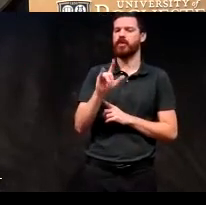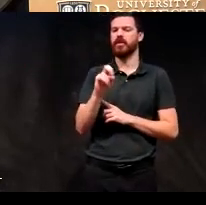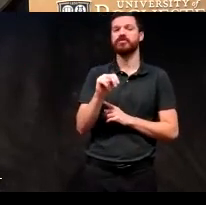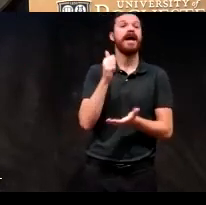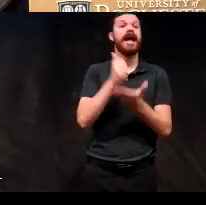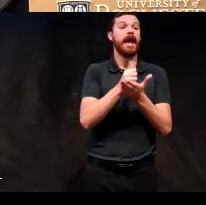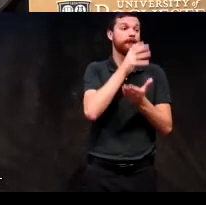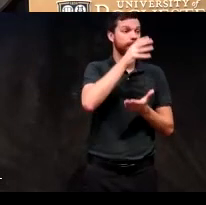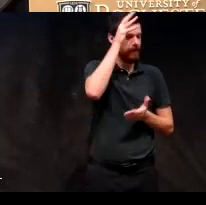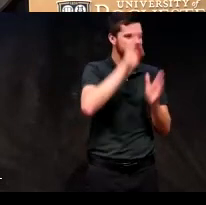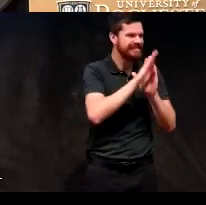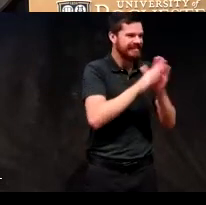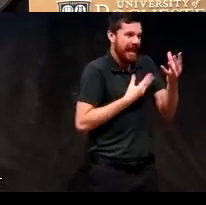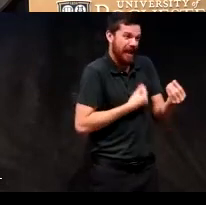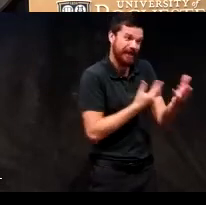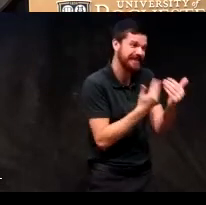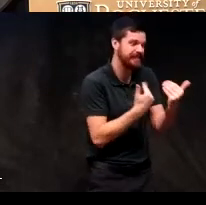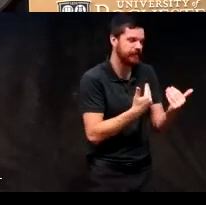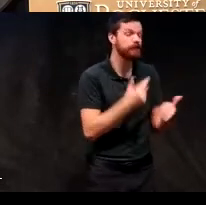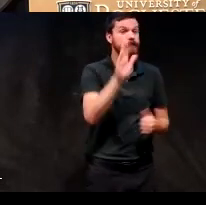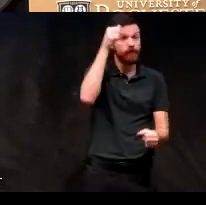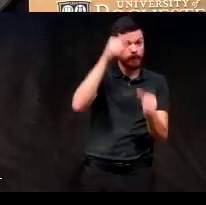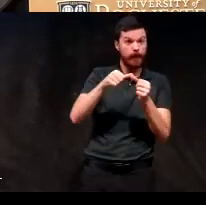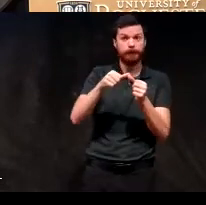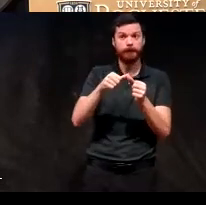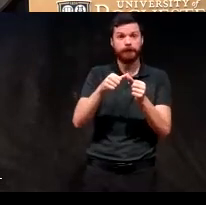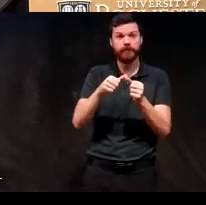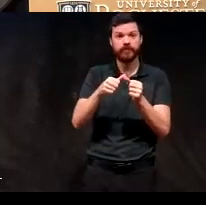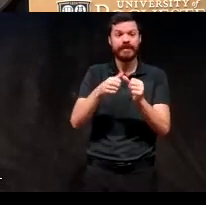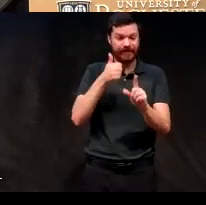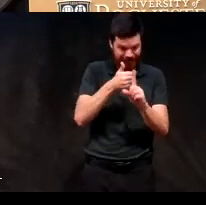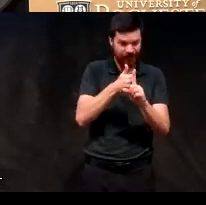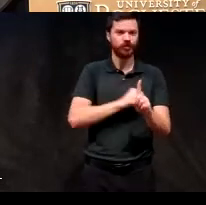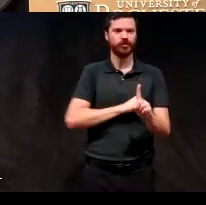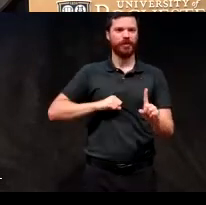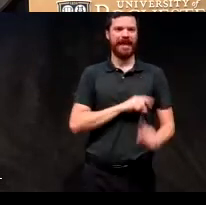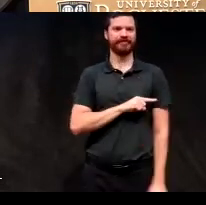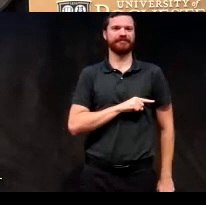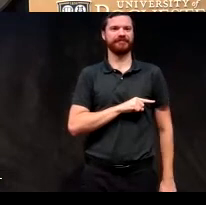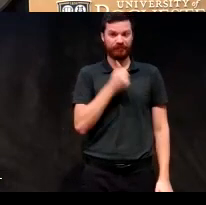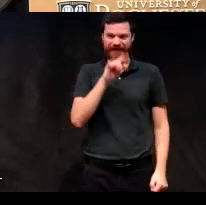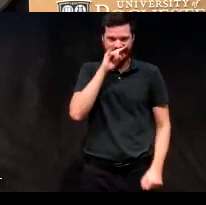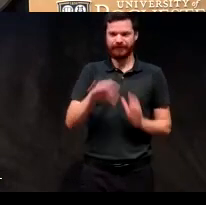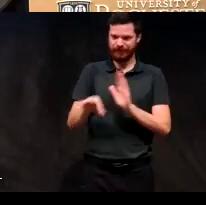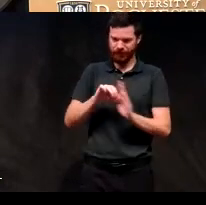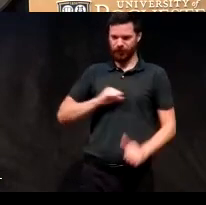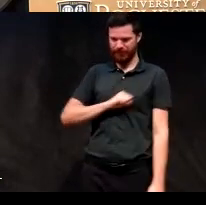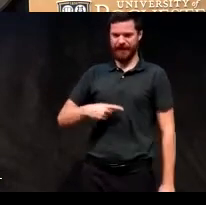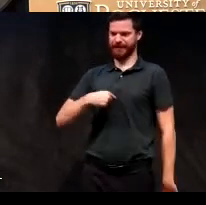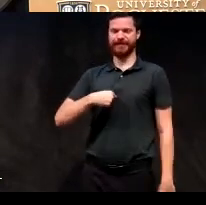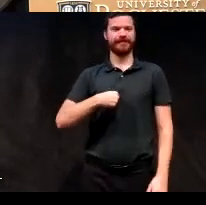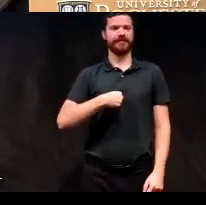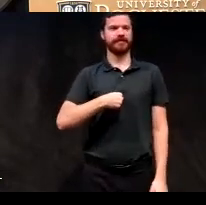parent to have some empathy, right? So remember, he's Superman. And, you know, one of the interventions, it's like, well,